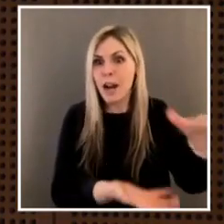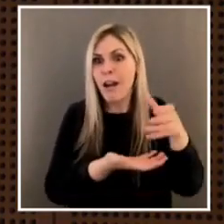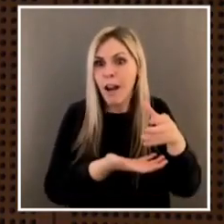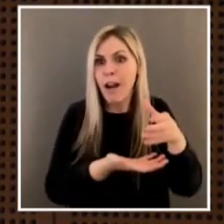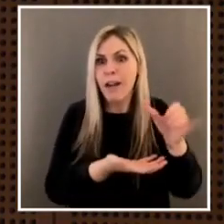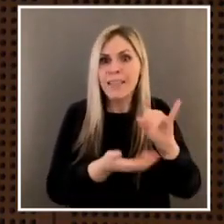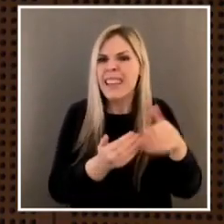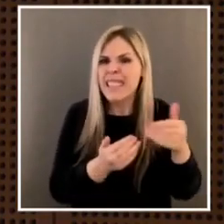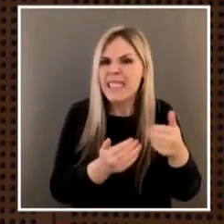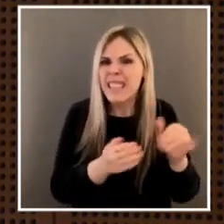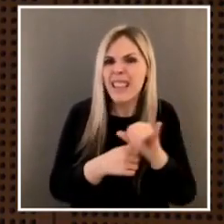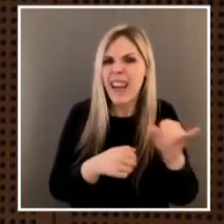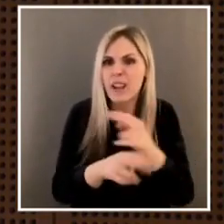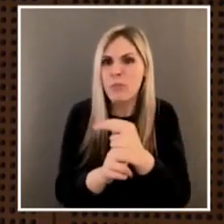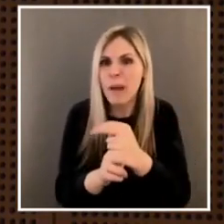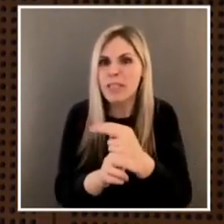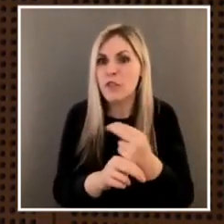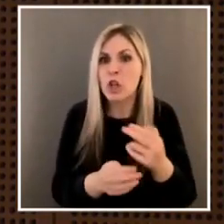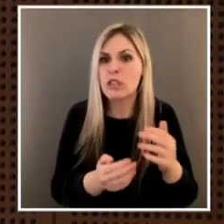or 3 50-cent pieces.